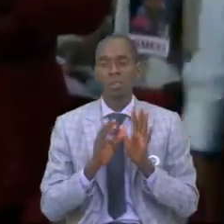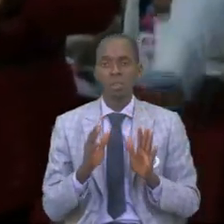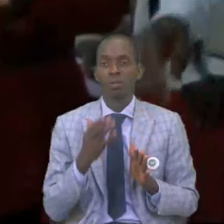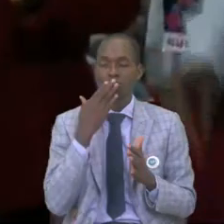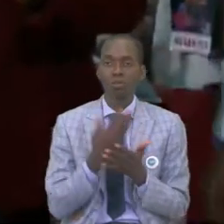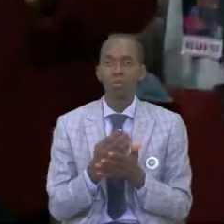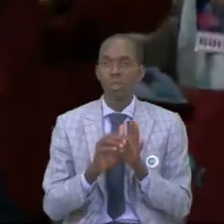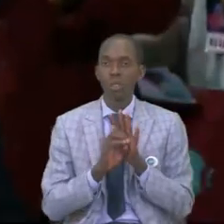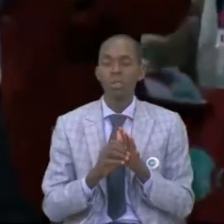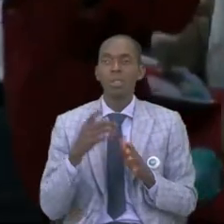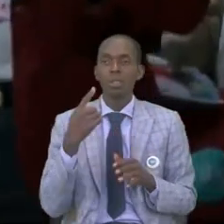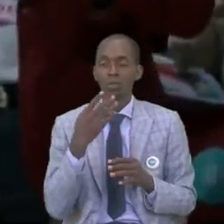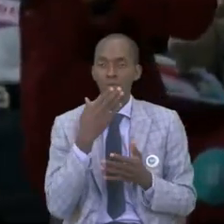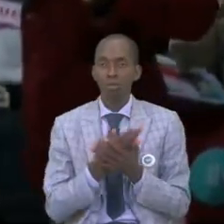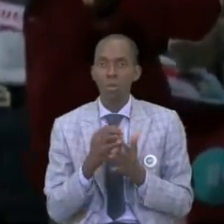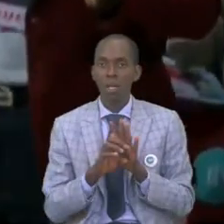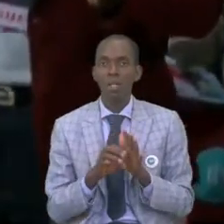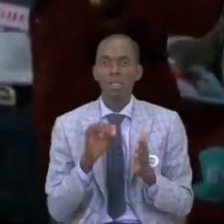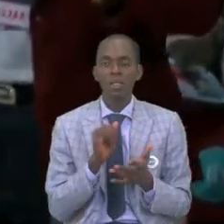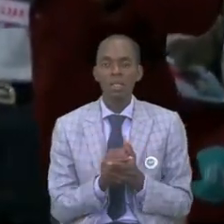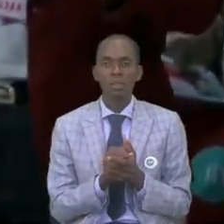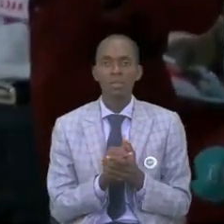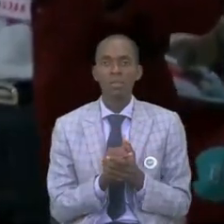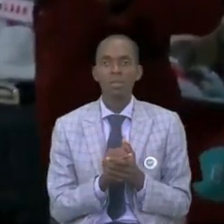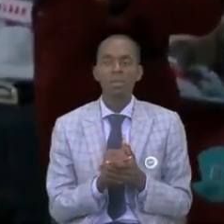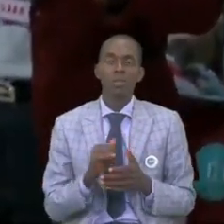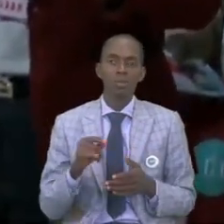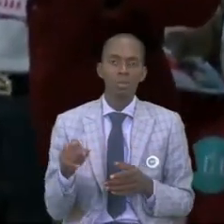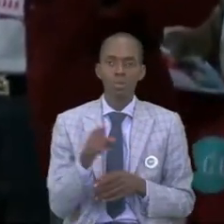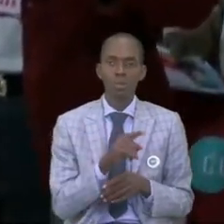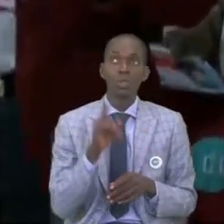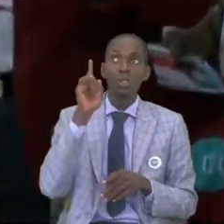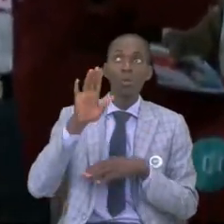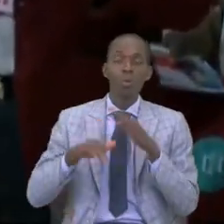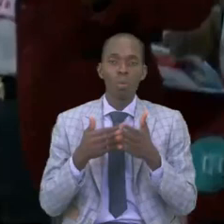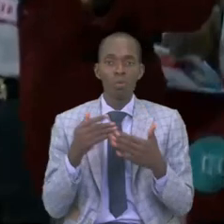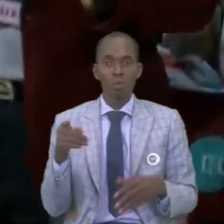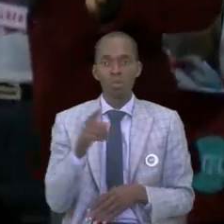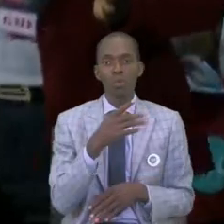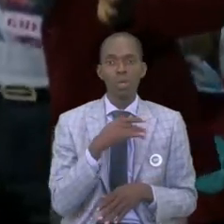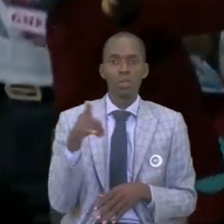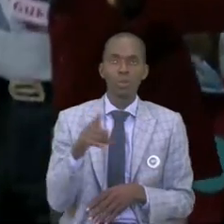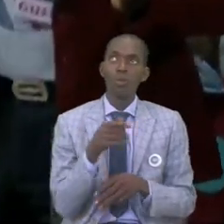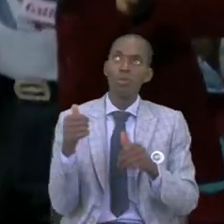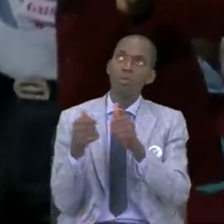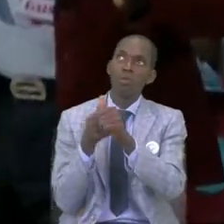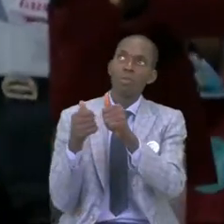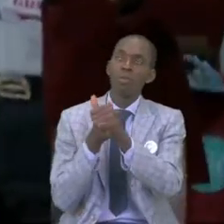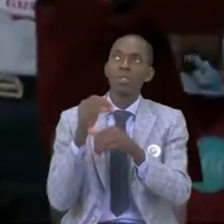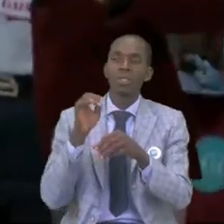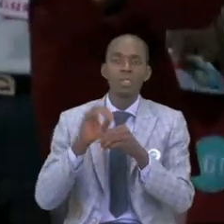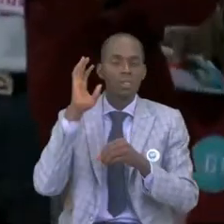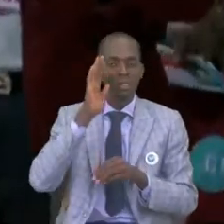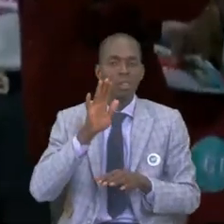the model that he walks before you, and you follow in his